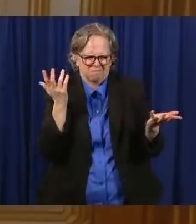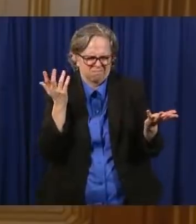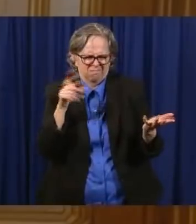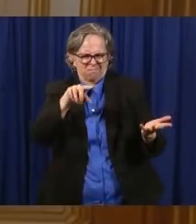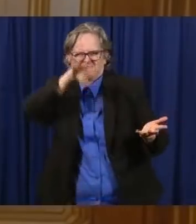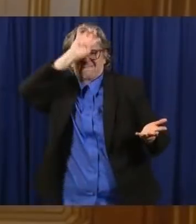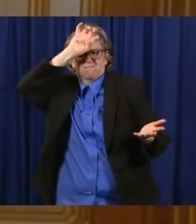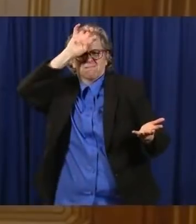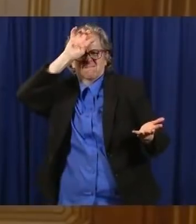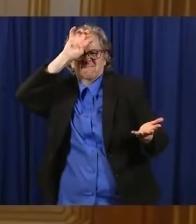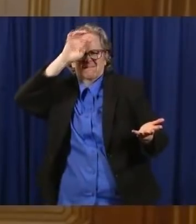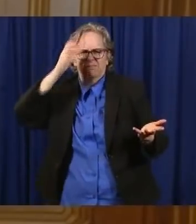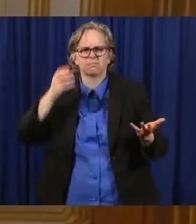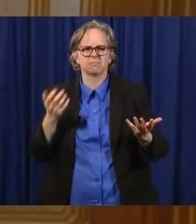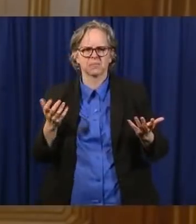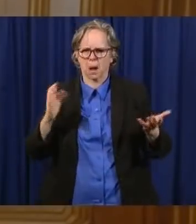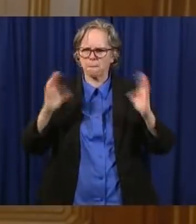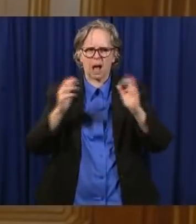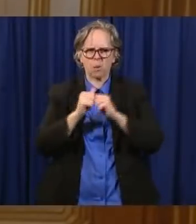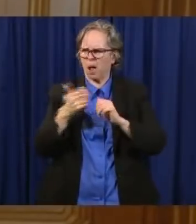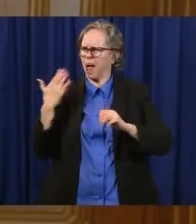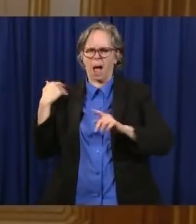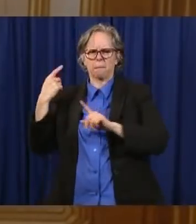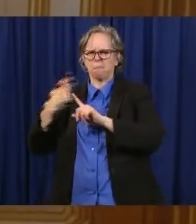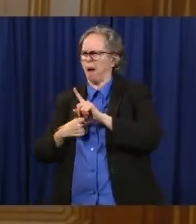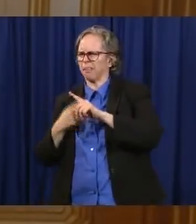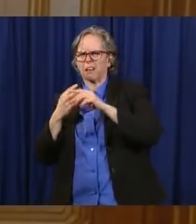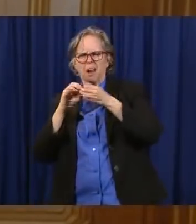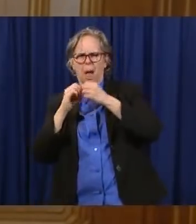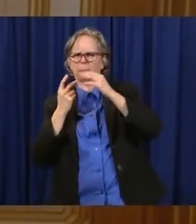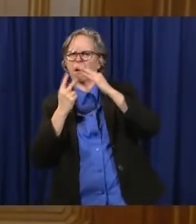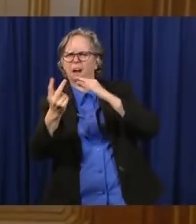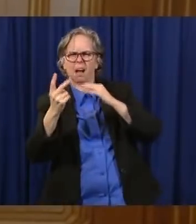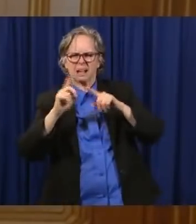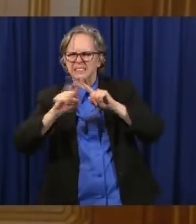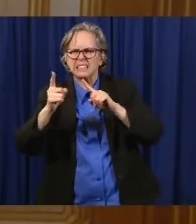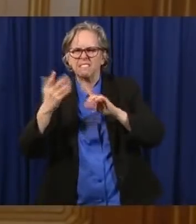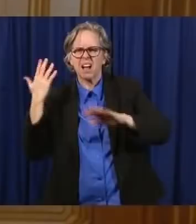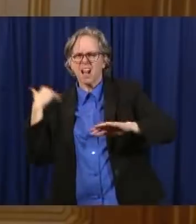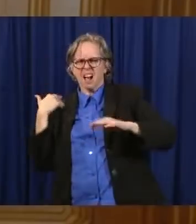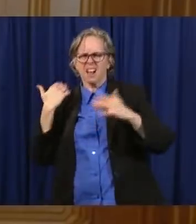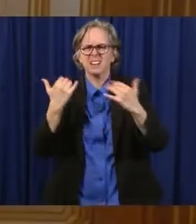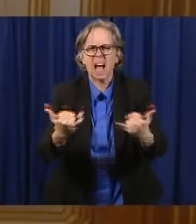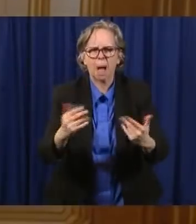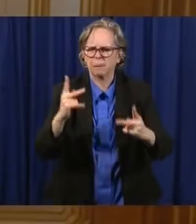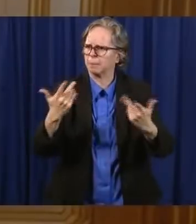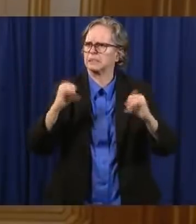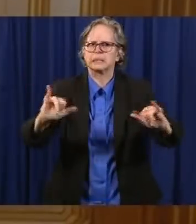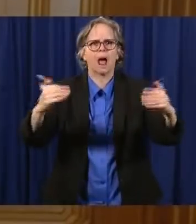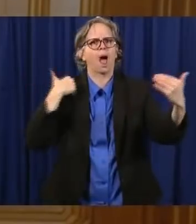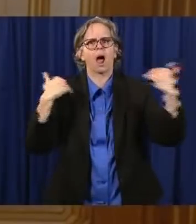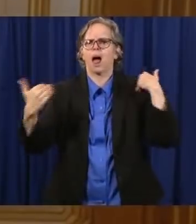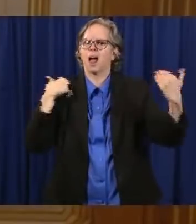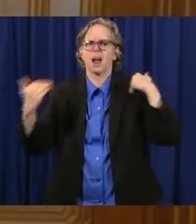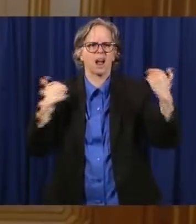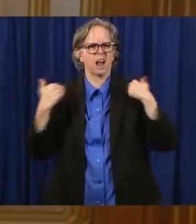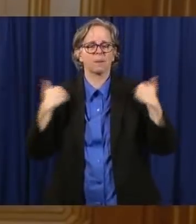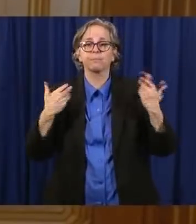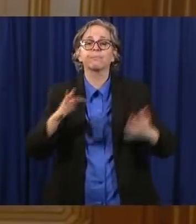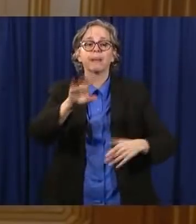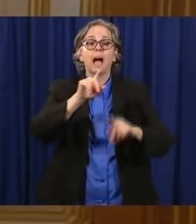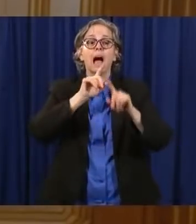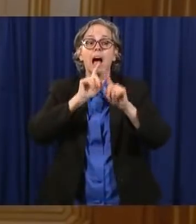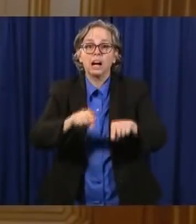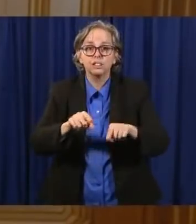were projecting before? The answer lies with each and every one of you. It's what you've